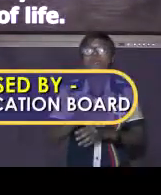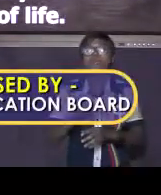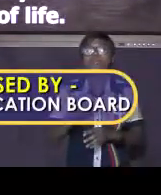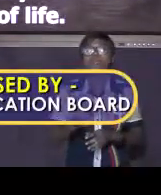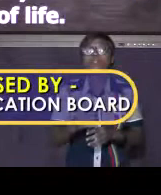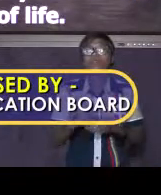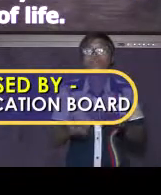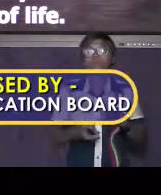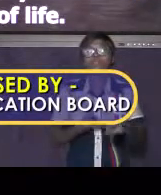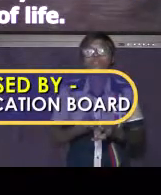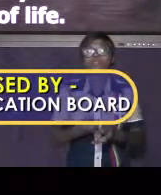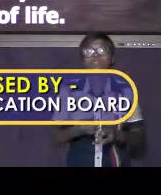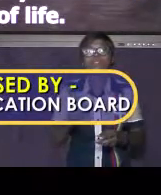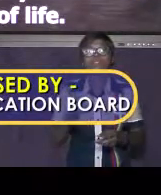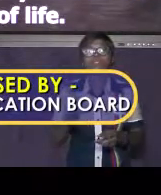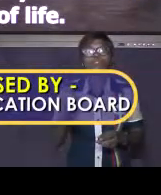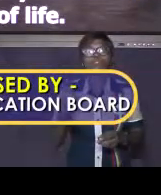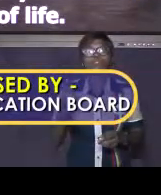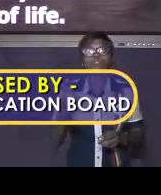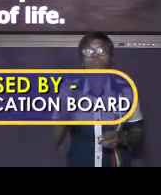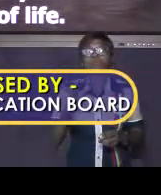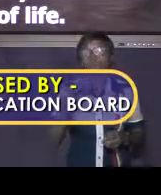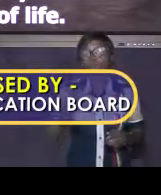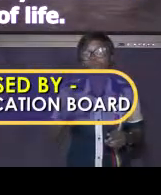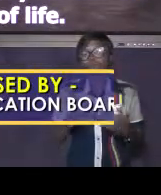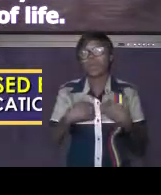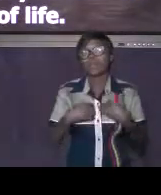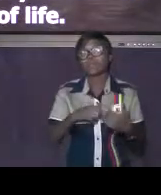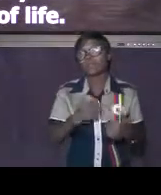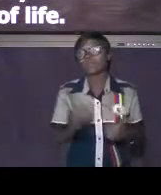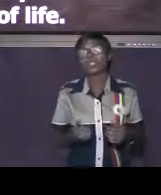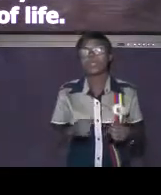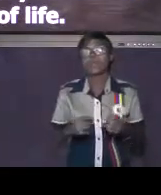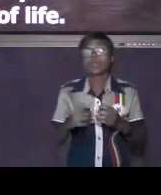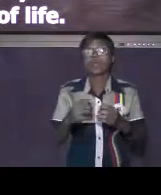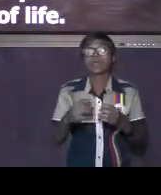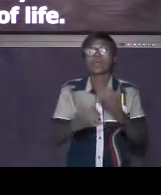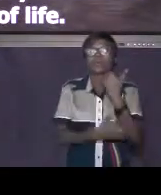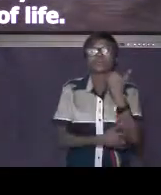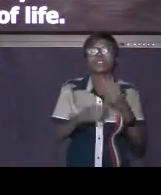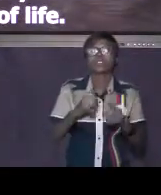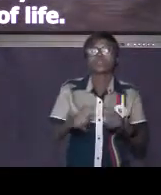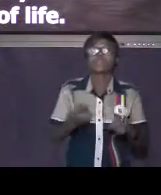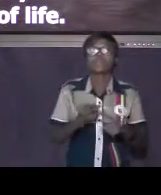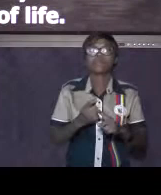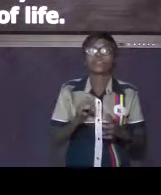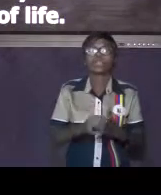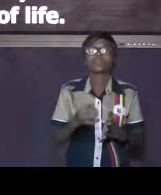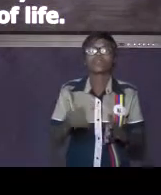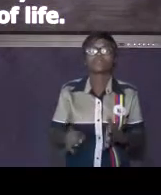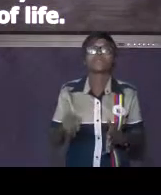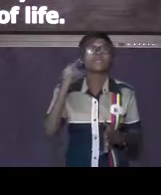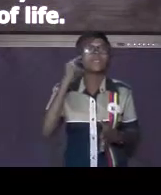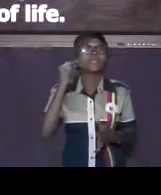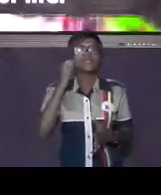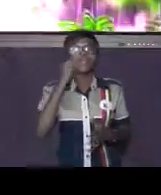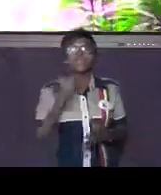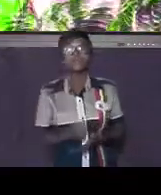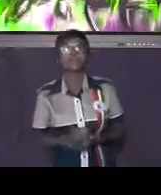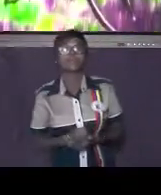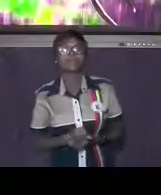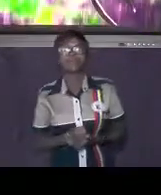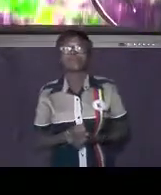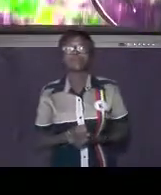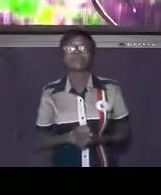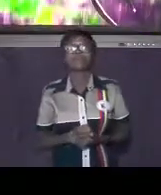it's different from the ones we have in other countries. So our climate helps us to shape our